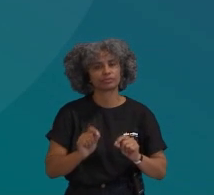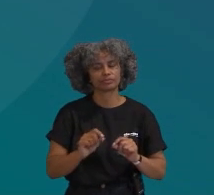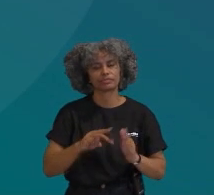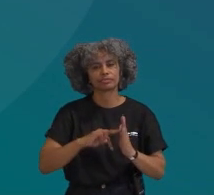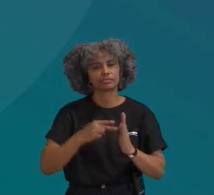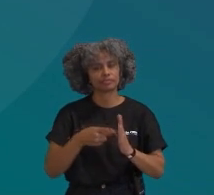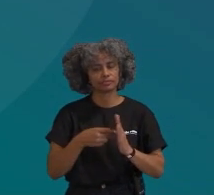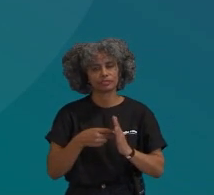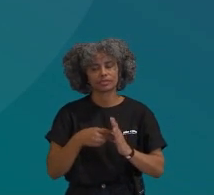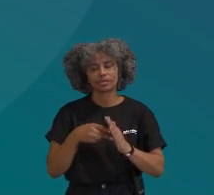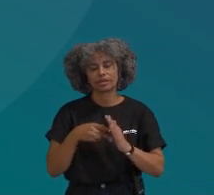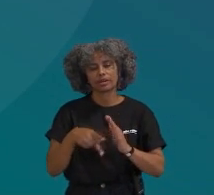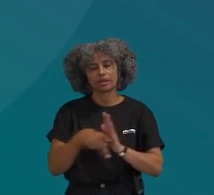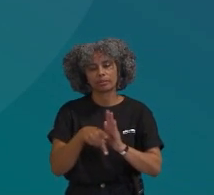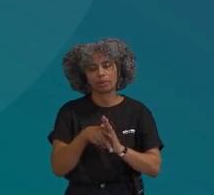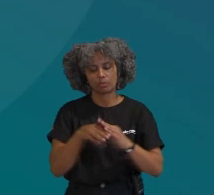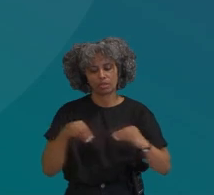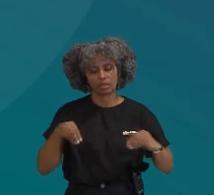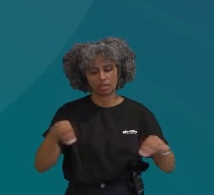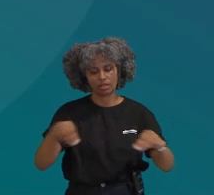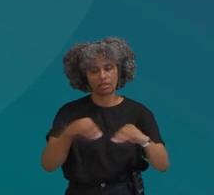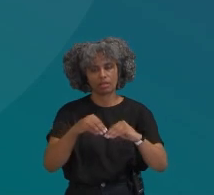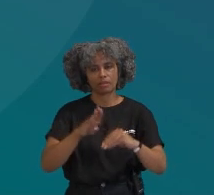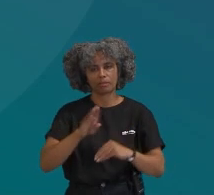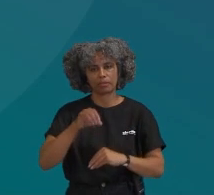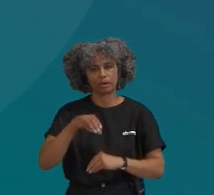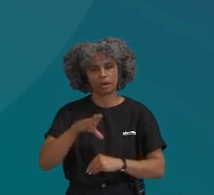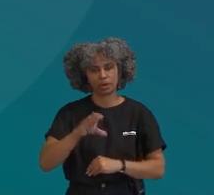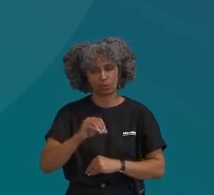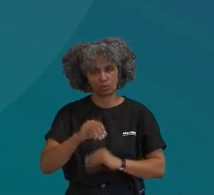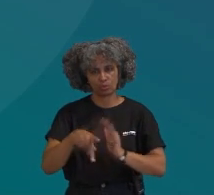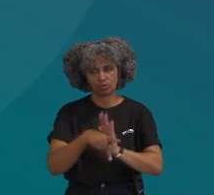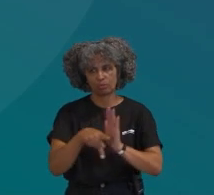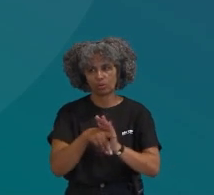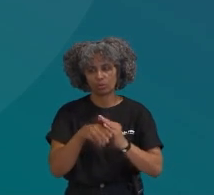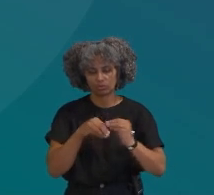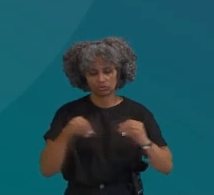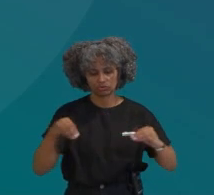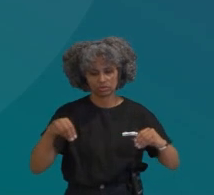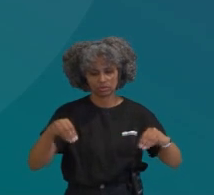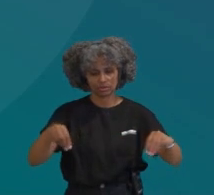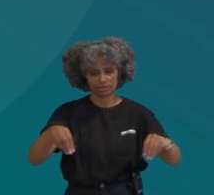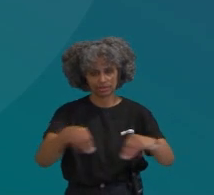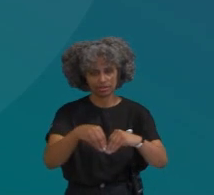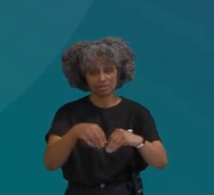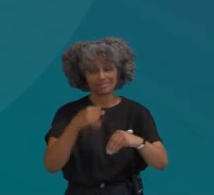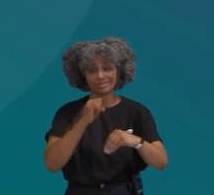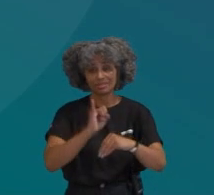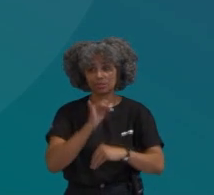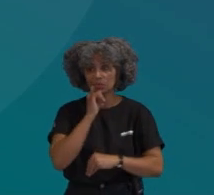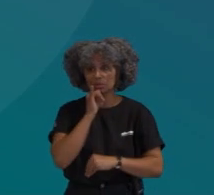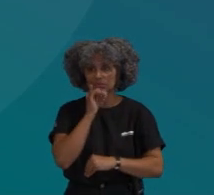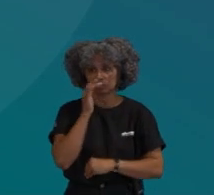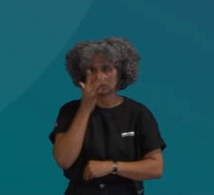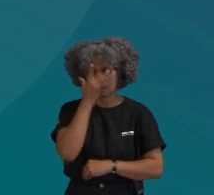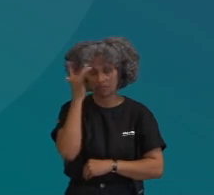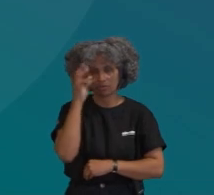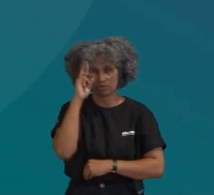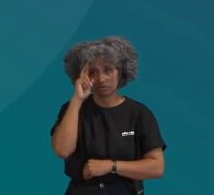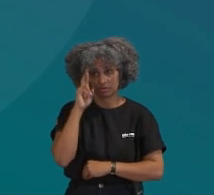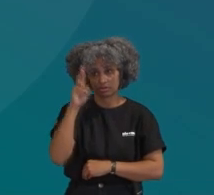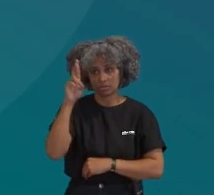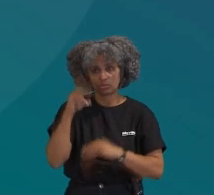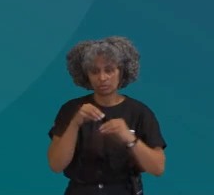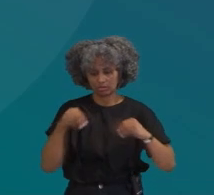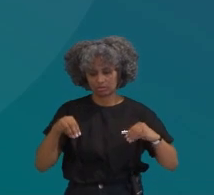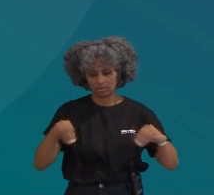protects our biodiversity, and when a certain property owner wants to develop close to waterways or close to our biodiversity protected areas, which